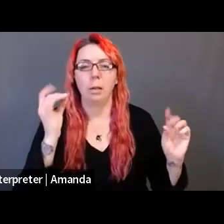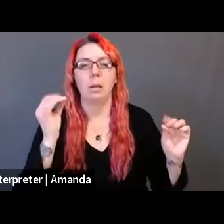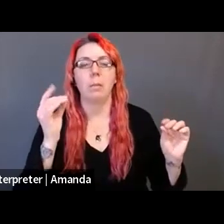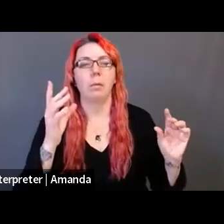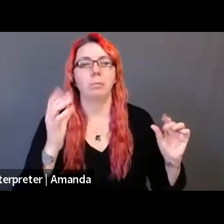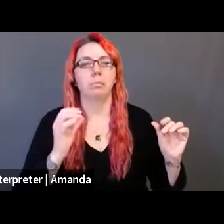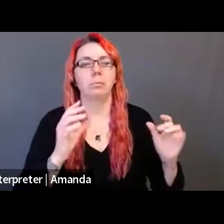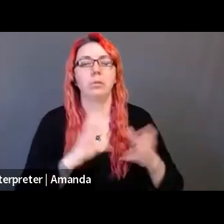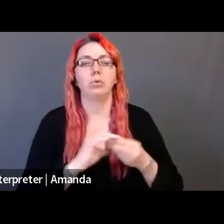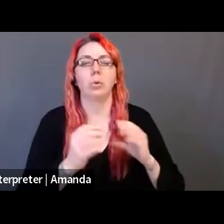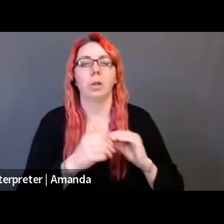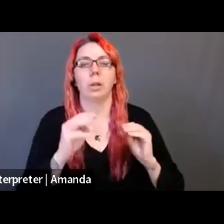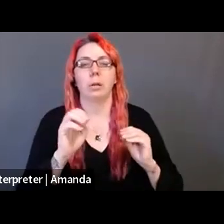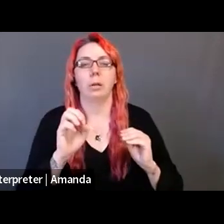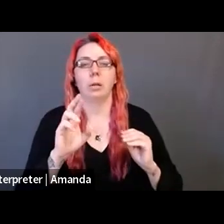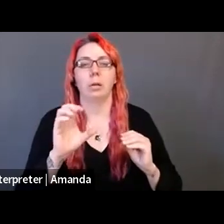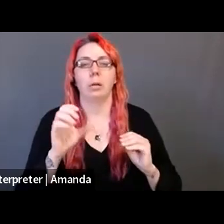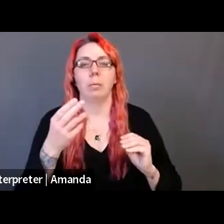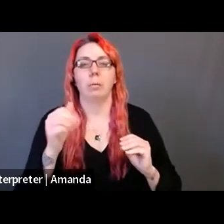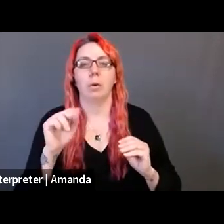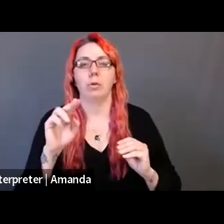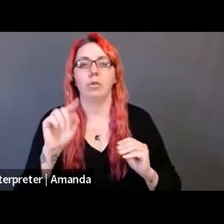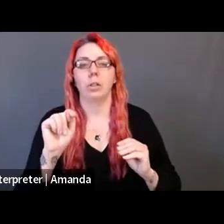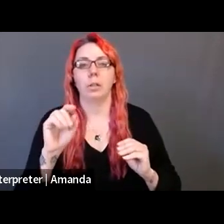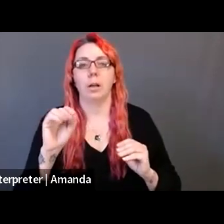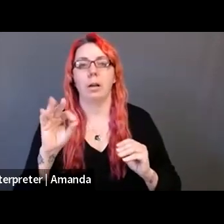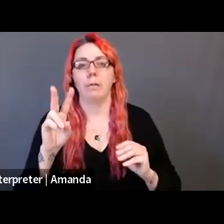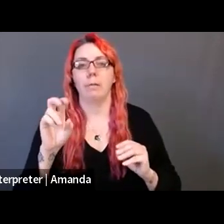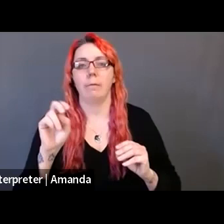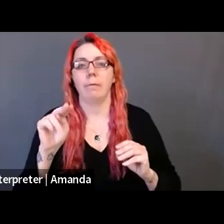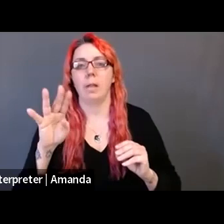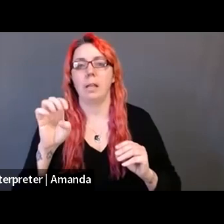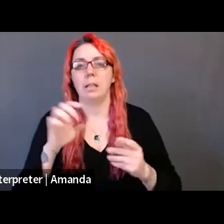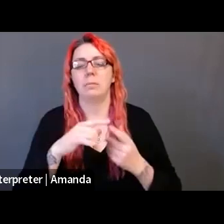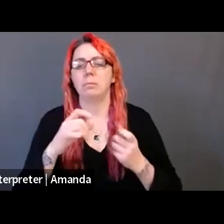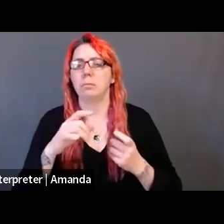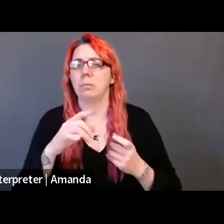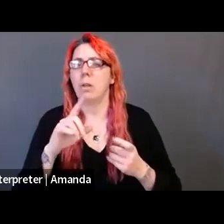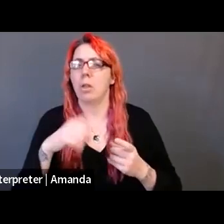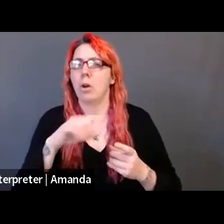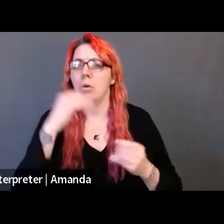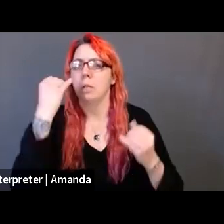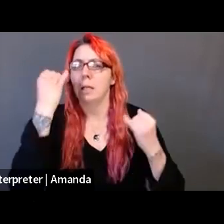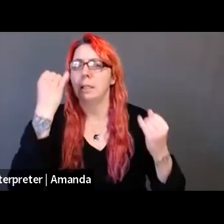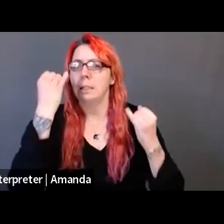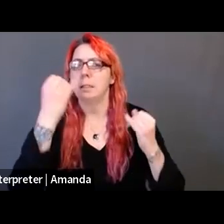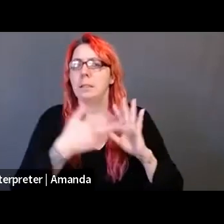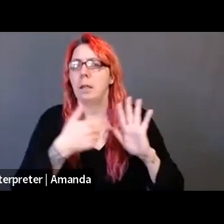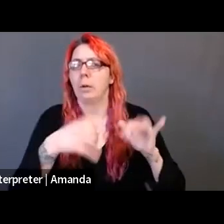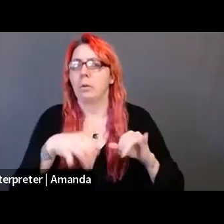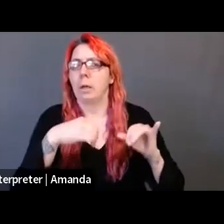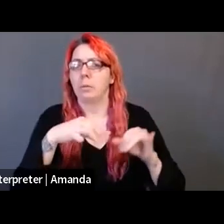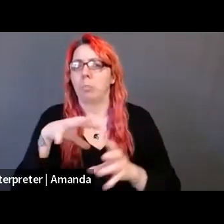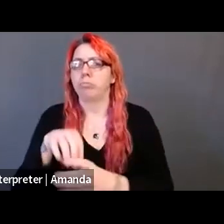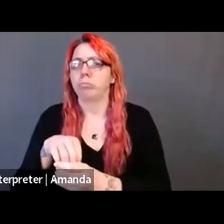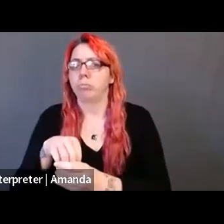of stories and productions and so on, you know, began to engage with those kinds of ideas. And so it's just, again, we recognize that